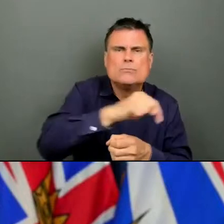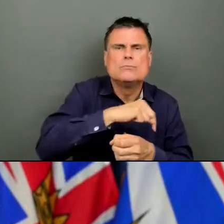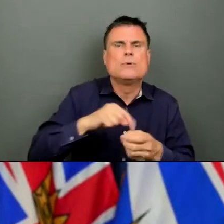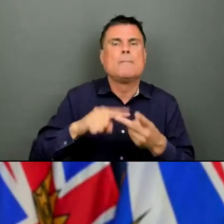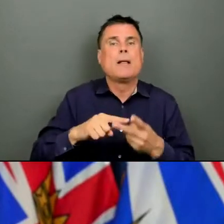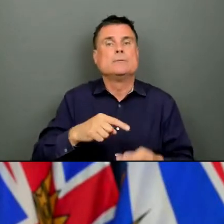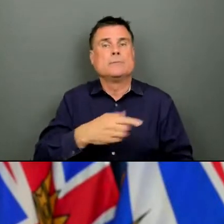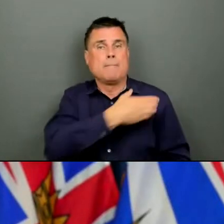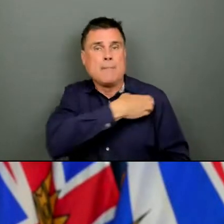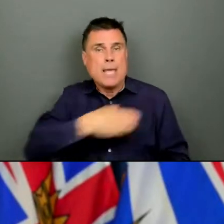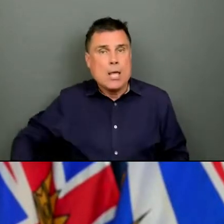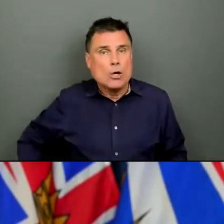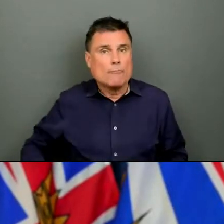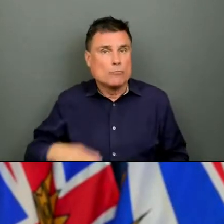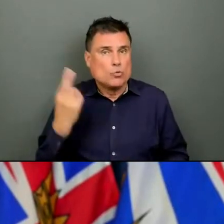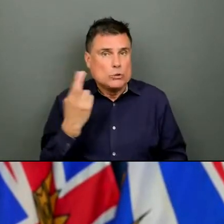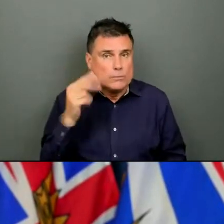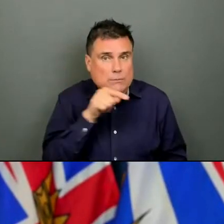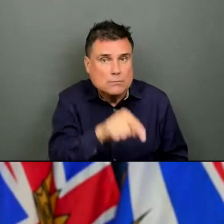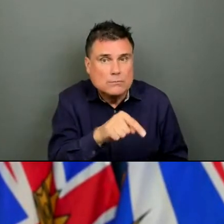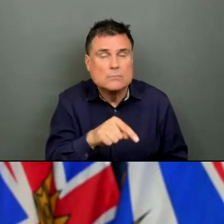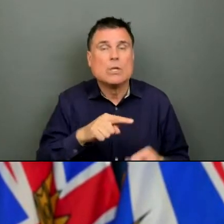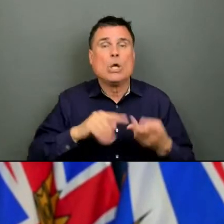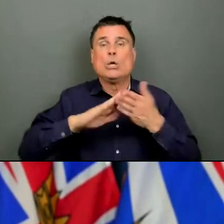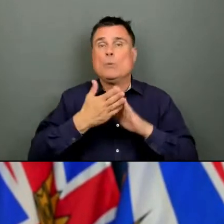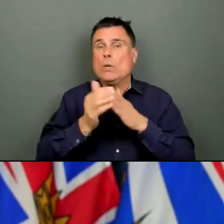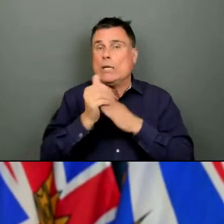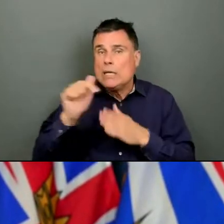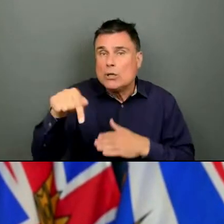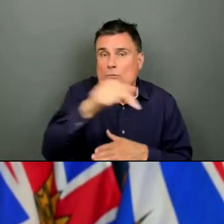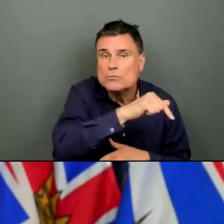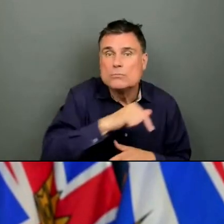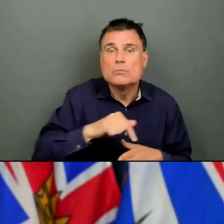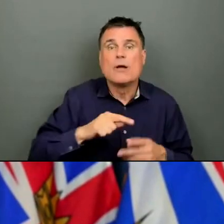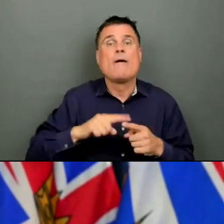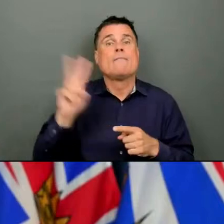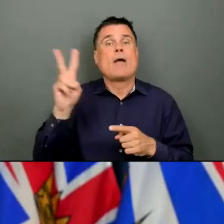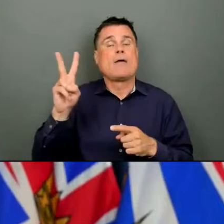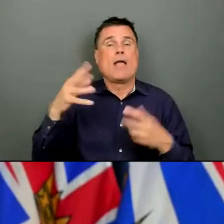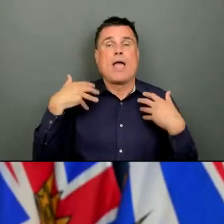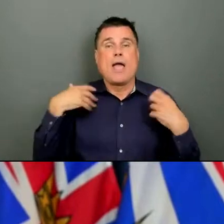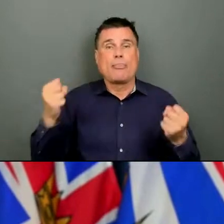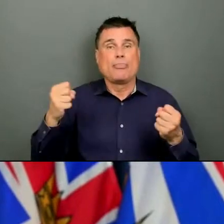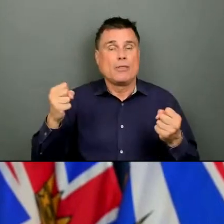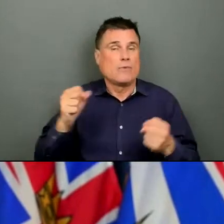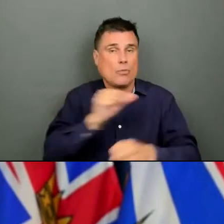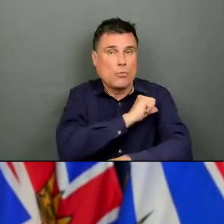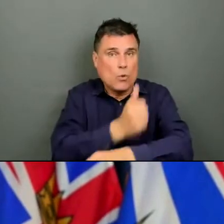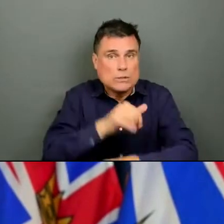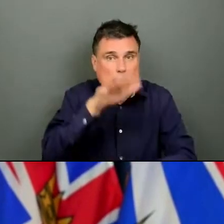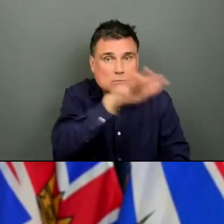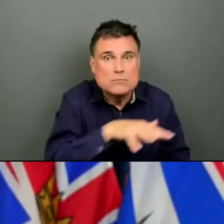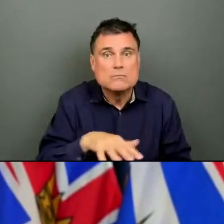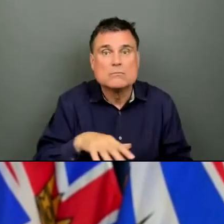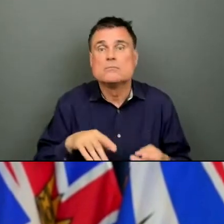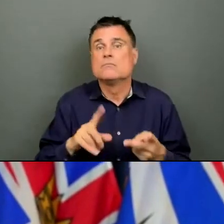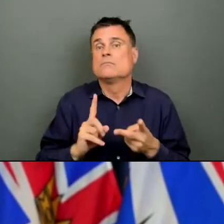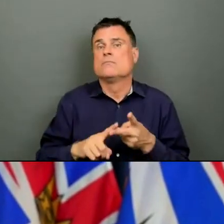the community, Vancouver Coastal Health, Dr. Ballum. If you look at Richmond's numbers now and where we were a few weeks